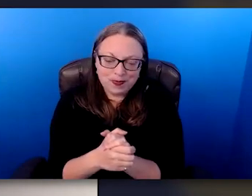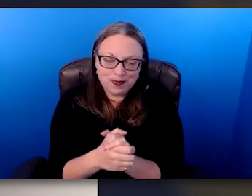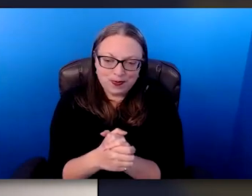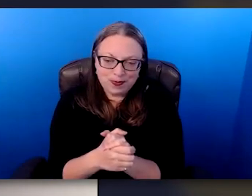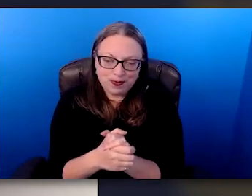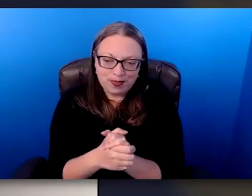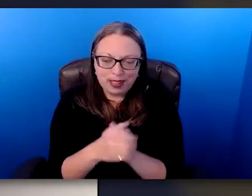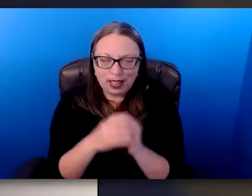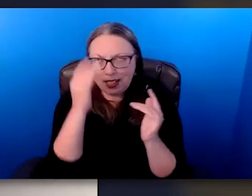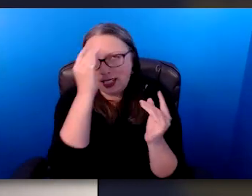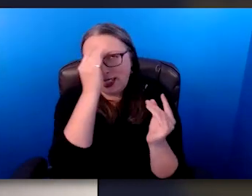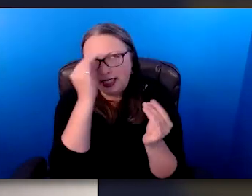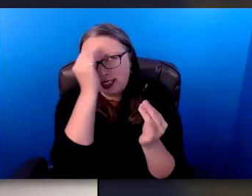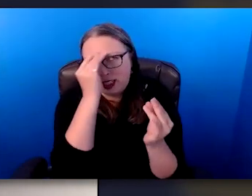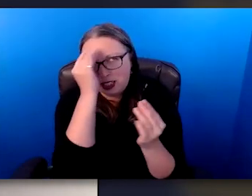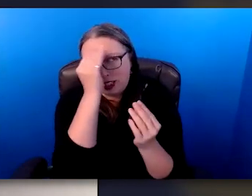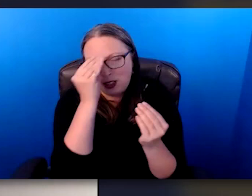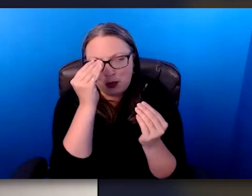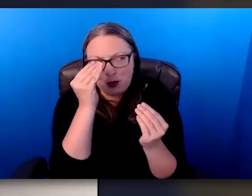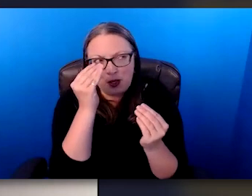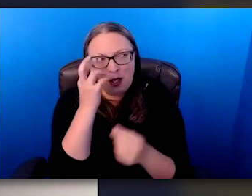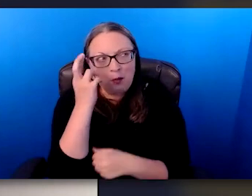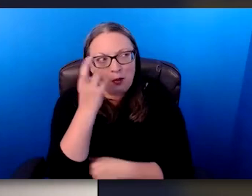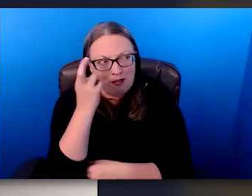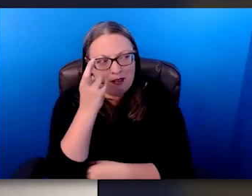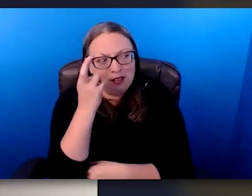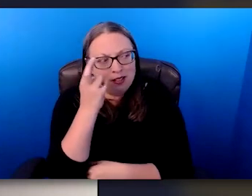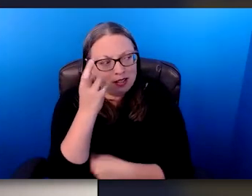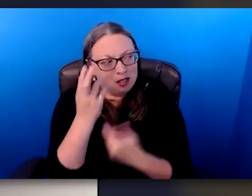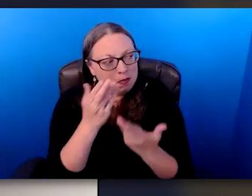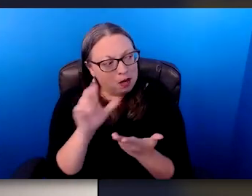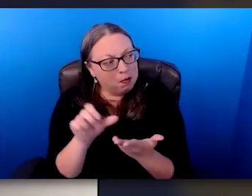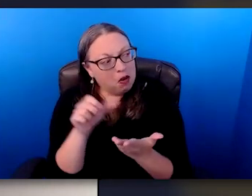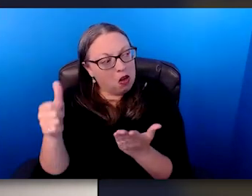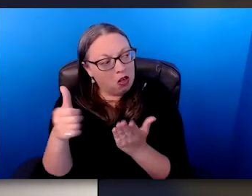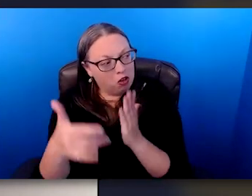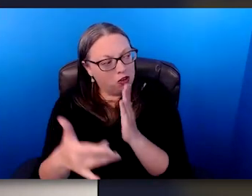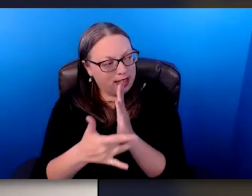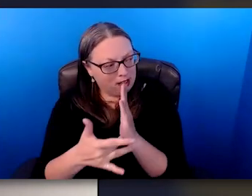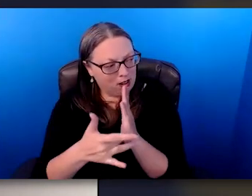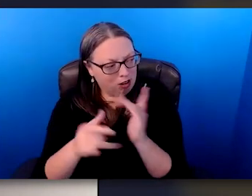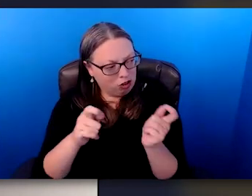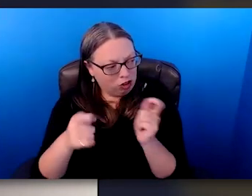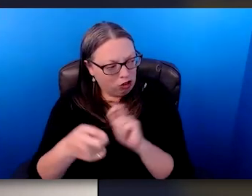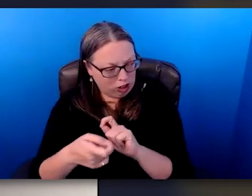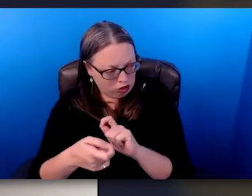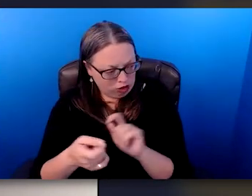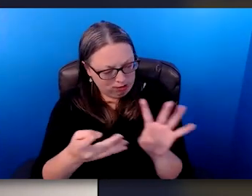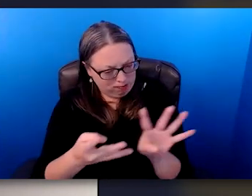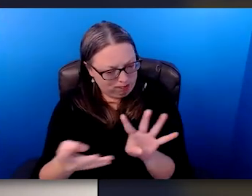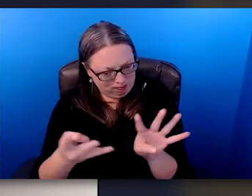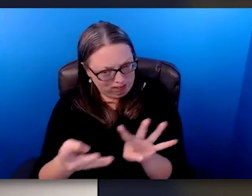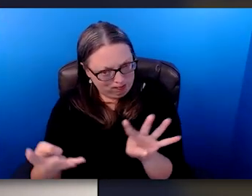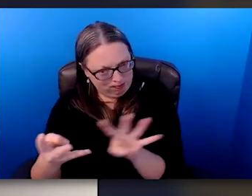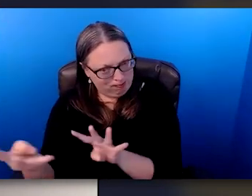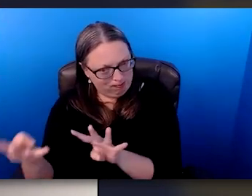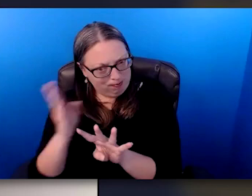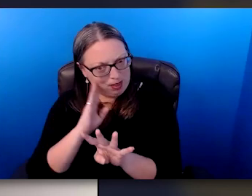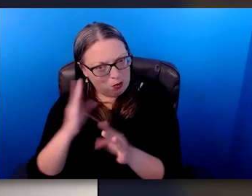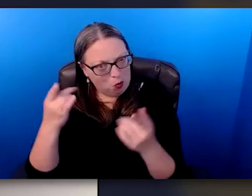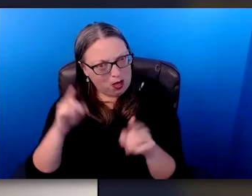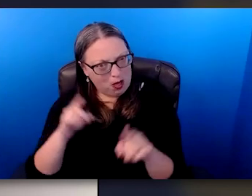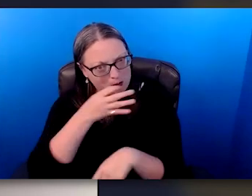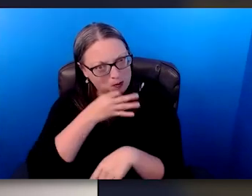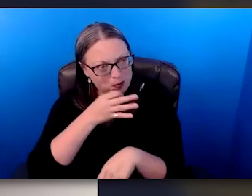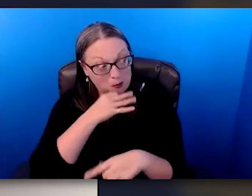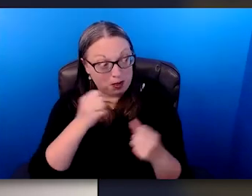I'm thinking through this, I'm realizing that there are probably other technological changes in the pipes that are coming at us right now that many of us haven't seen